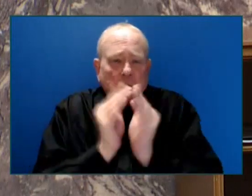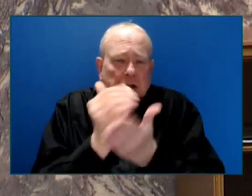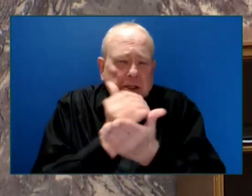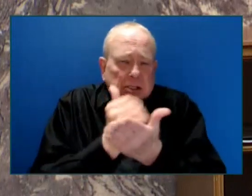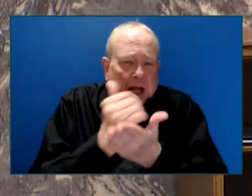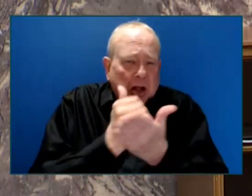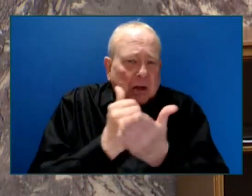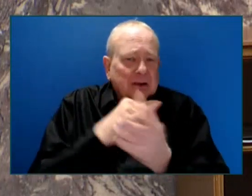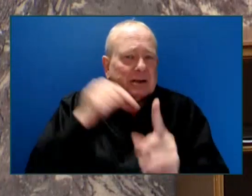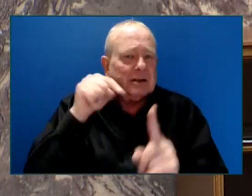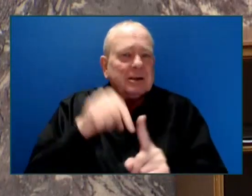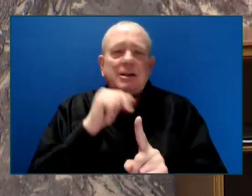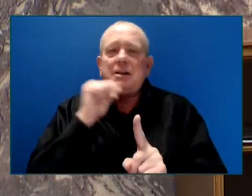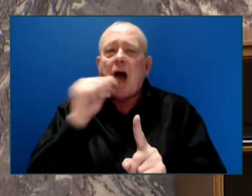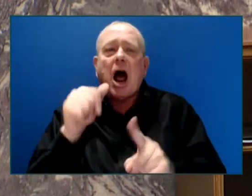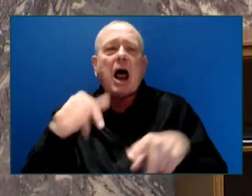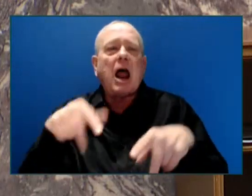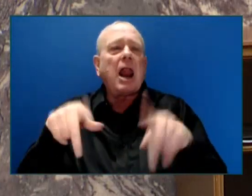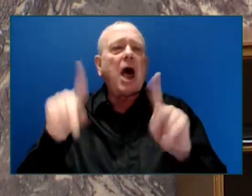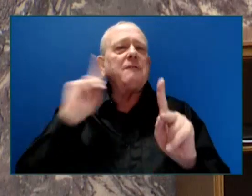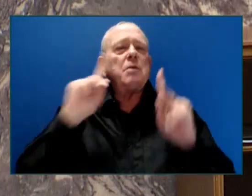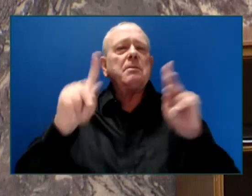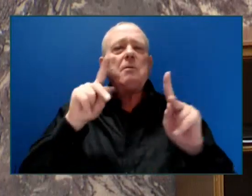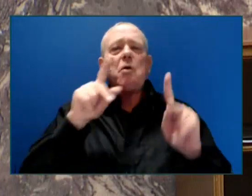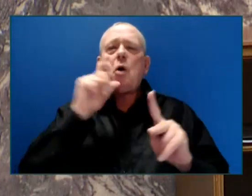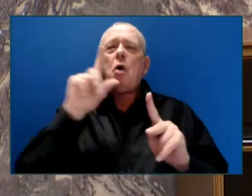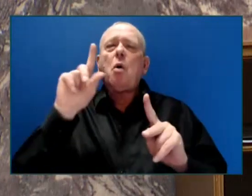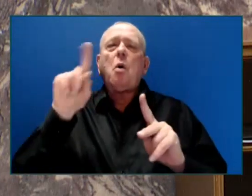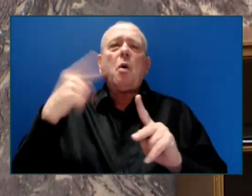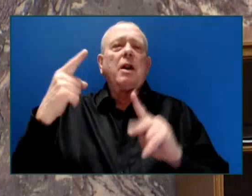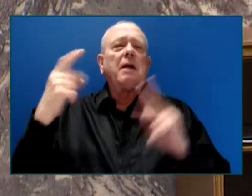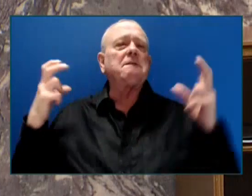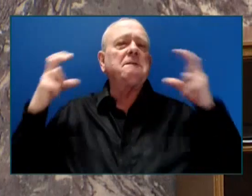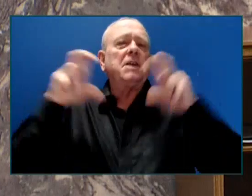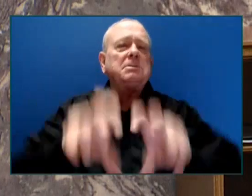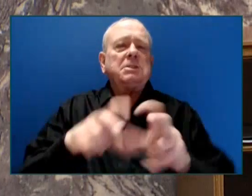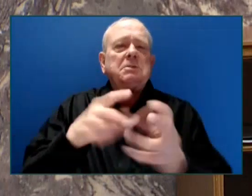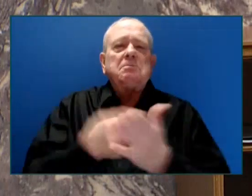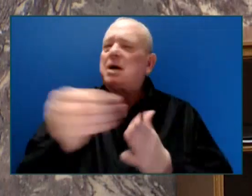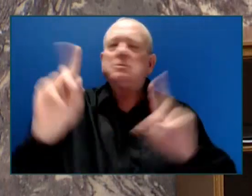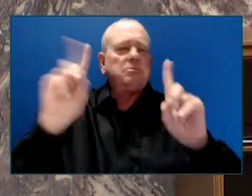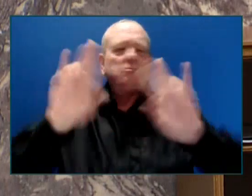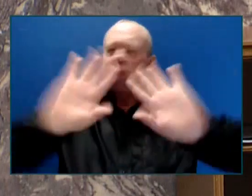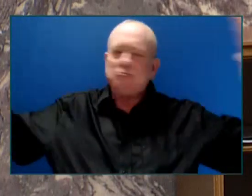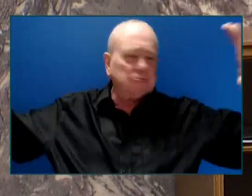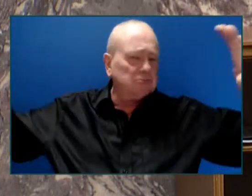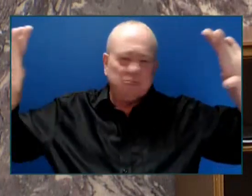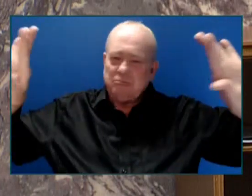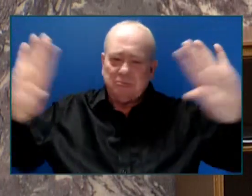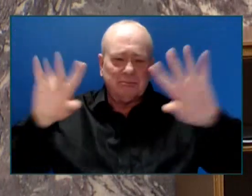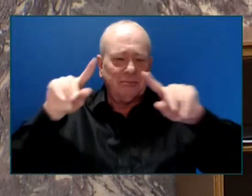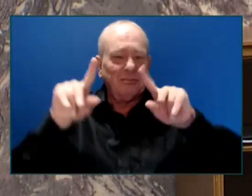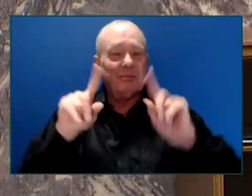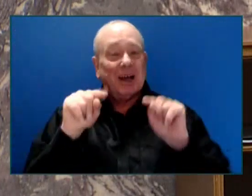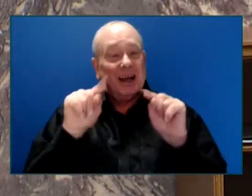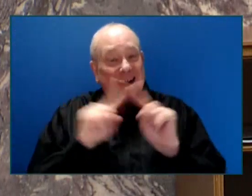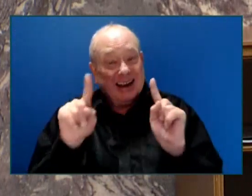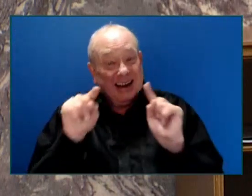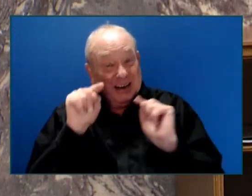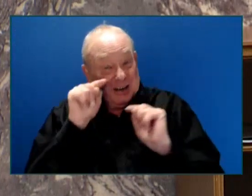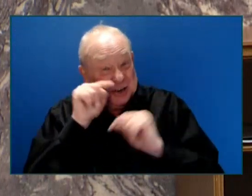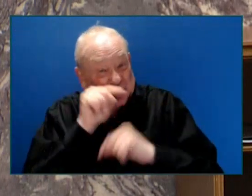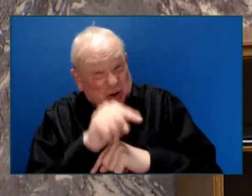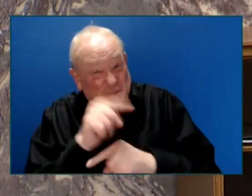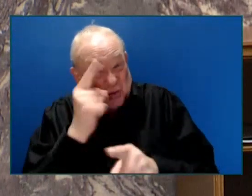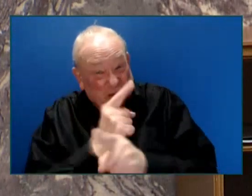density. It's concerned that it is not done the right way, it is not targeted in the right places, and